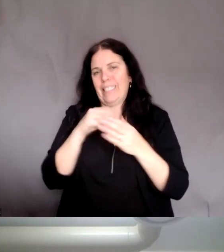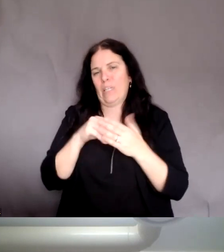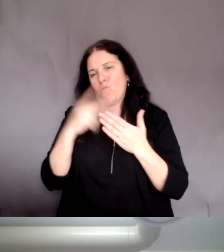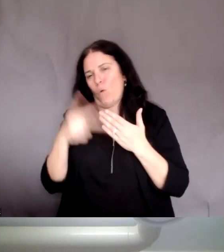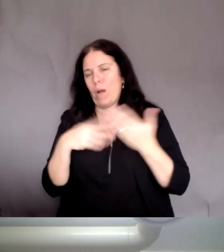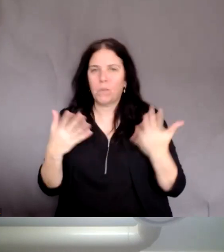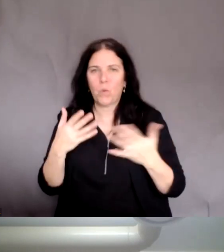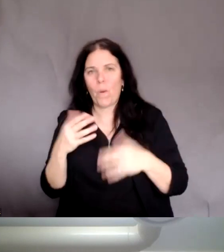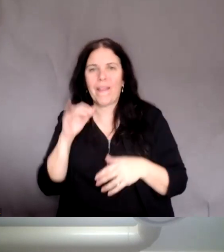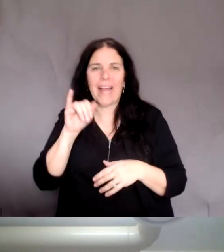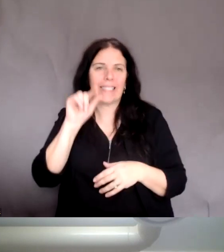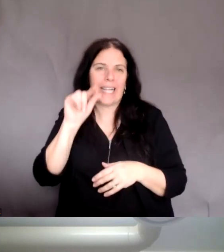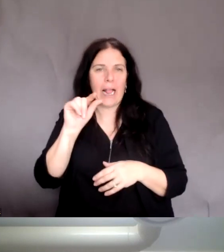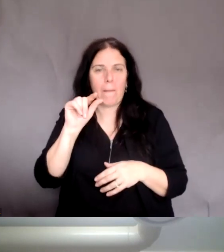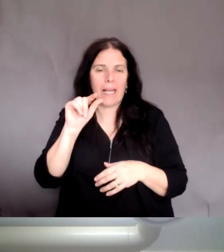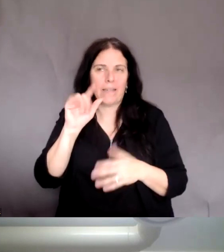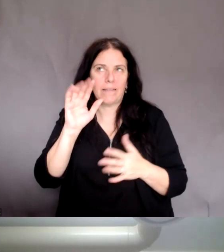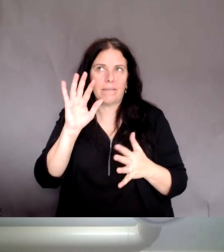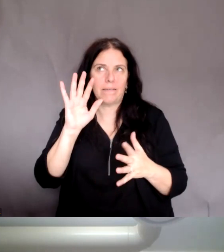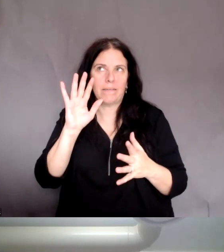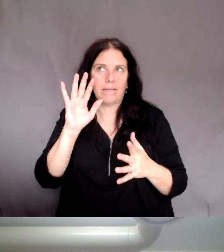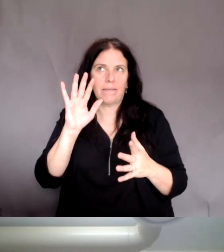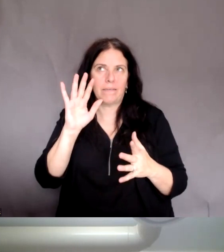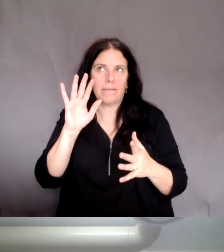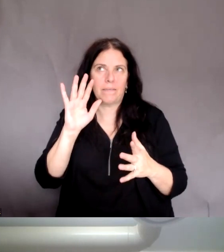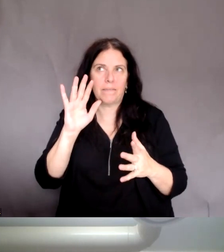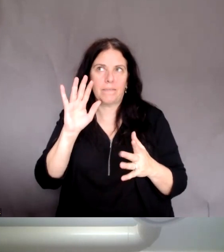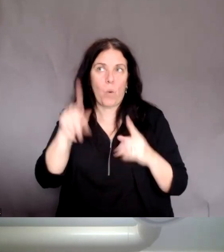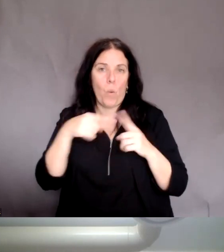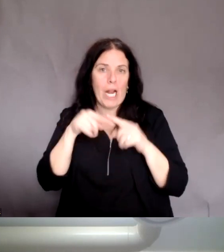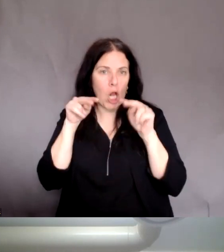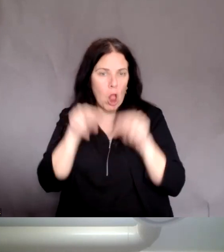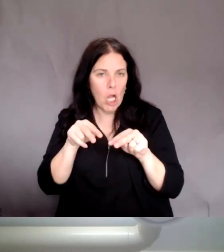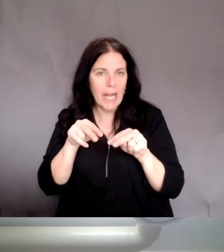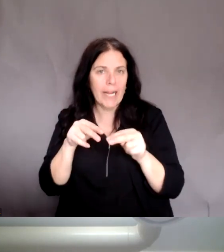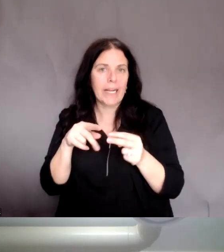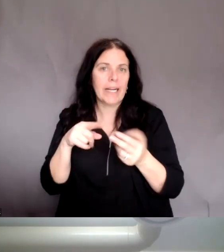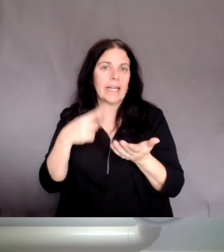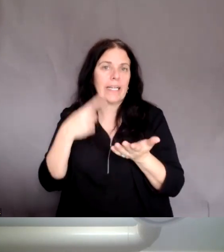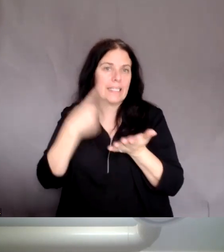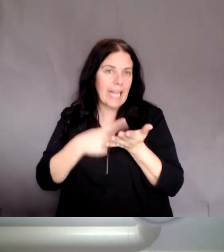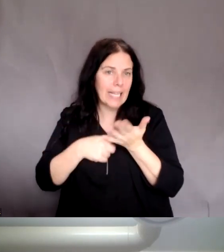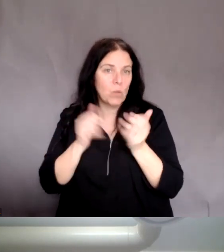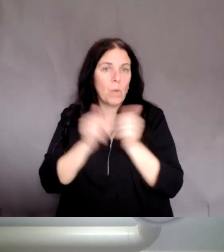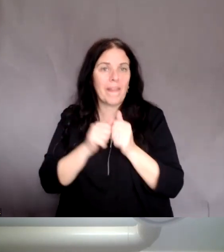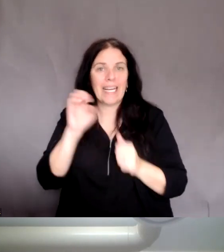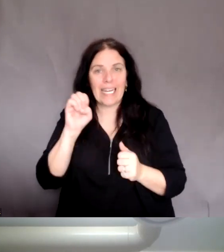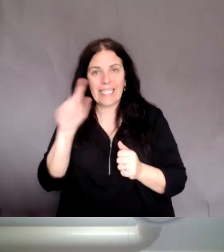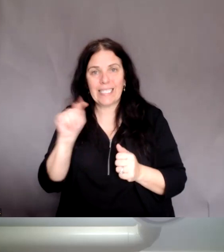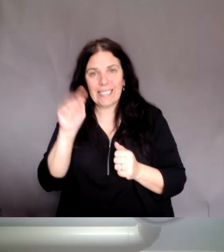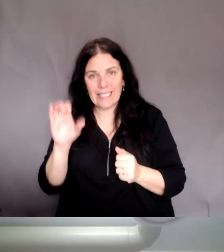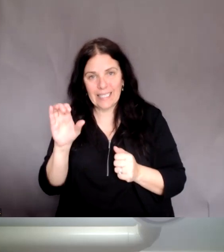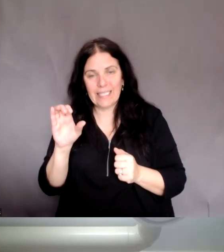just looking at it, and when you're talking about it with the ETCs, which